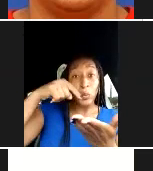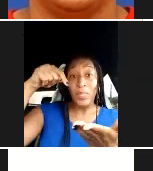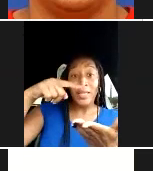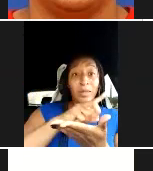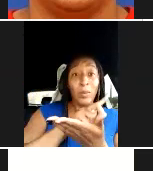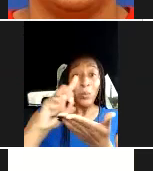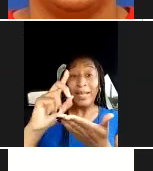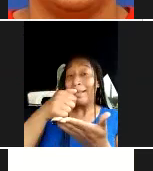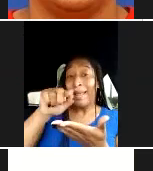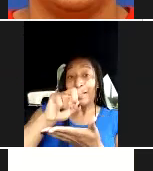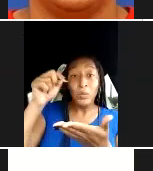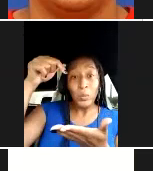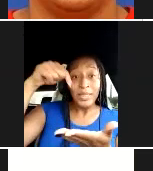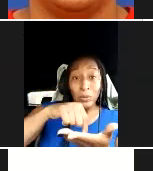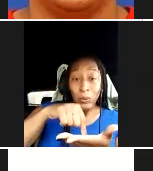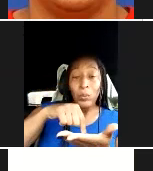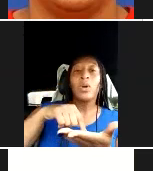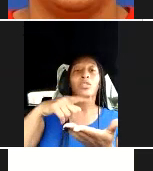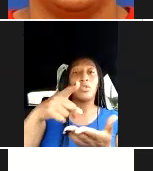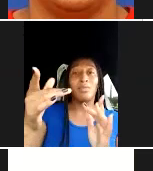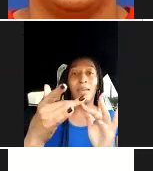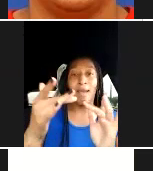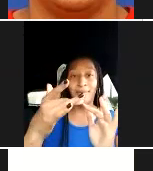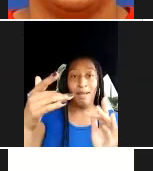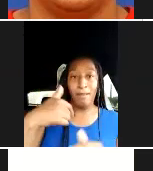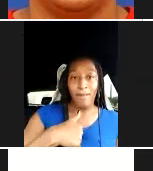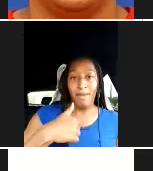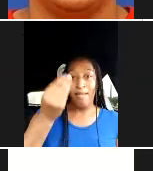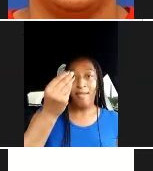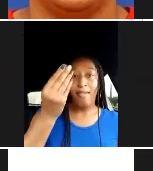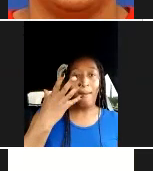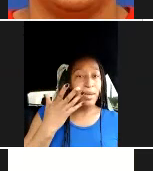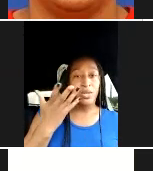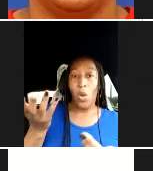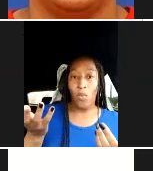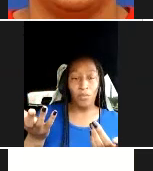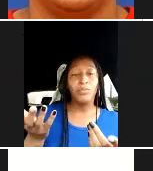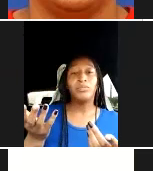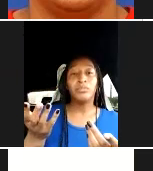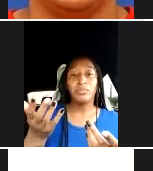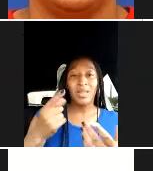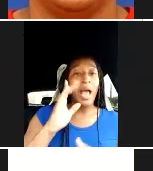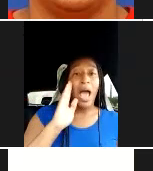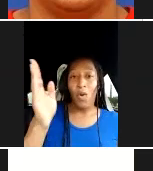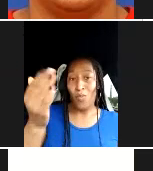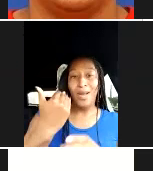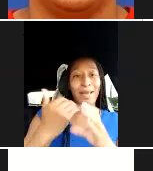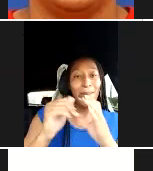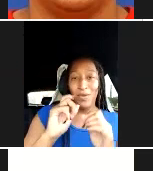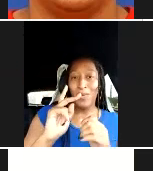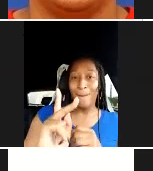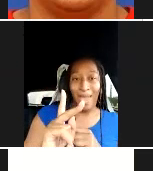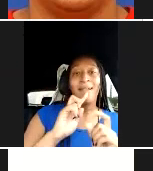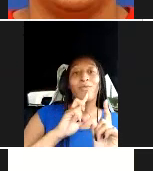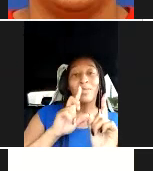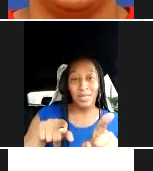time or ask your question via email and I'll respond to you. Okay. So I kind of jumped